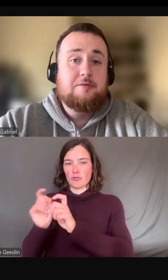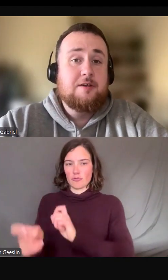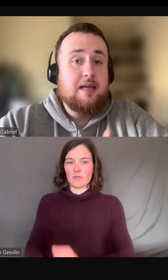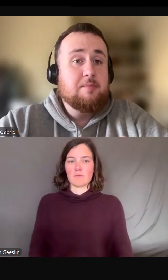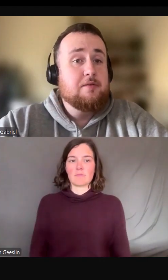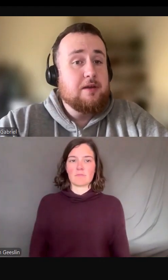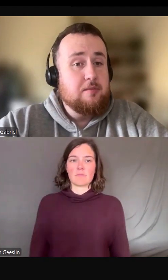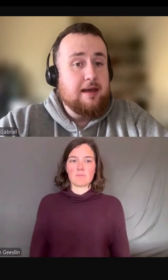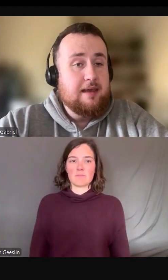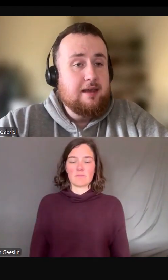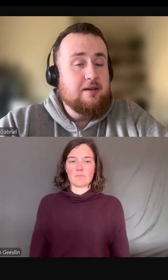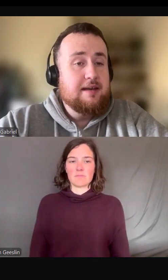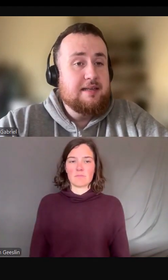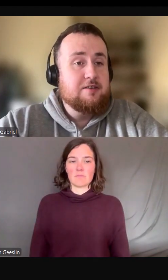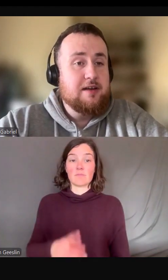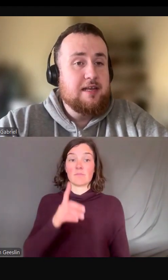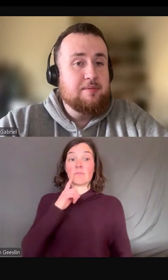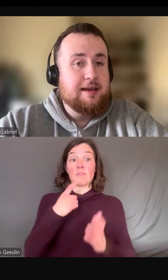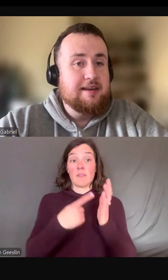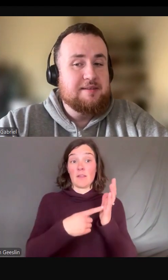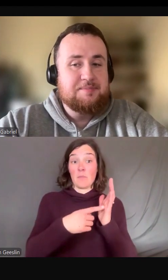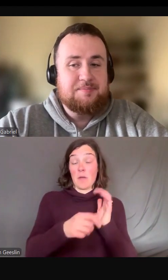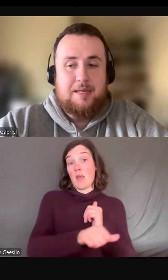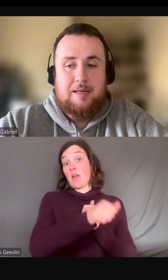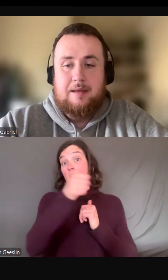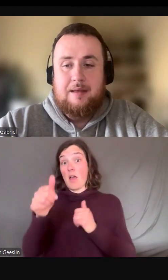And for example, if I go back here, it's already applied.